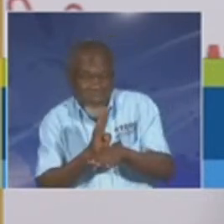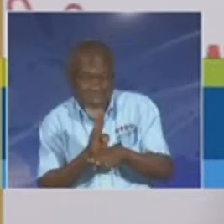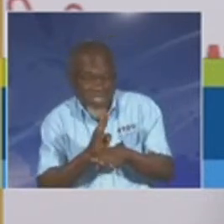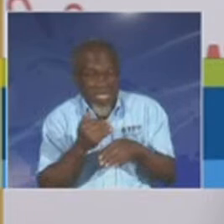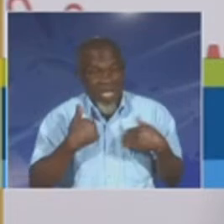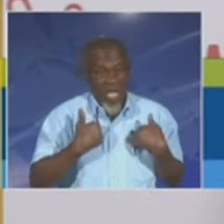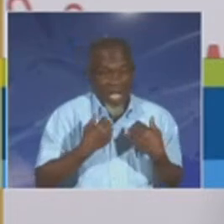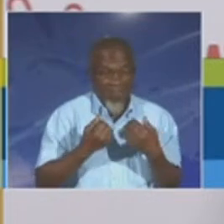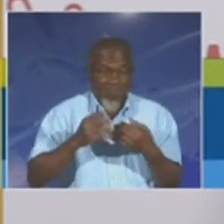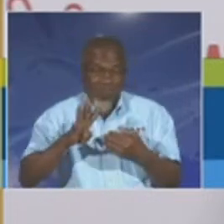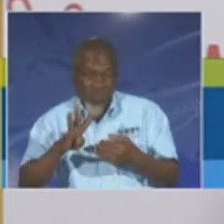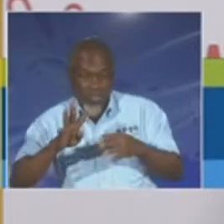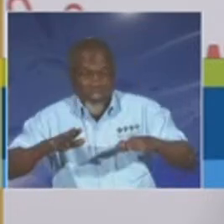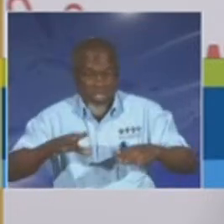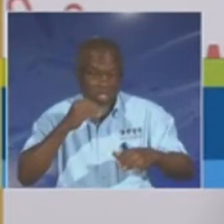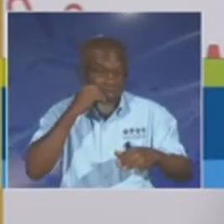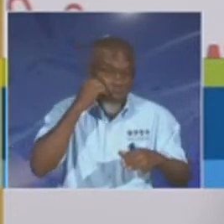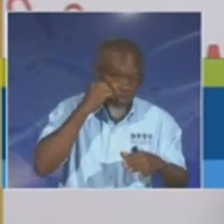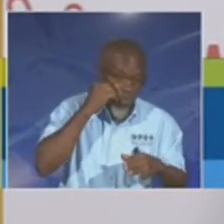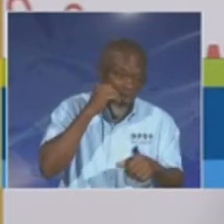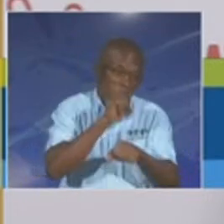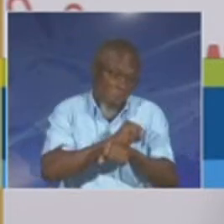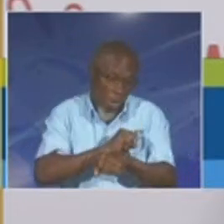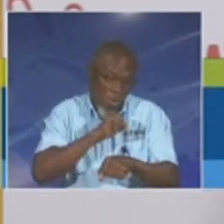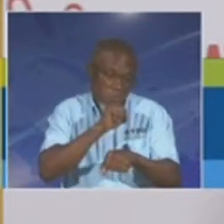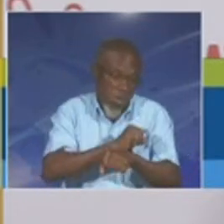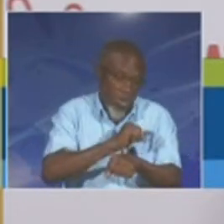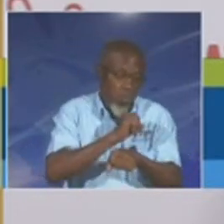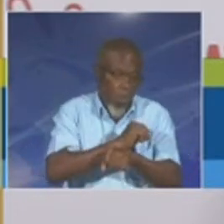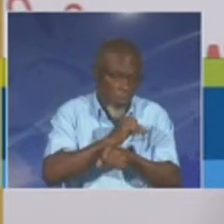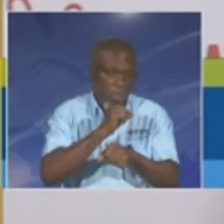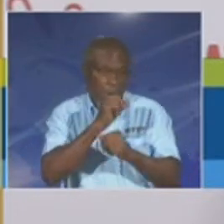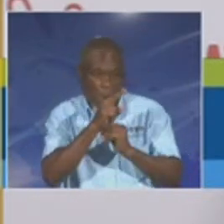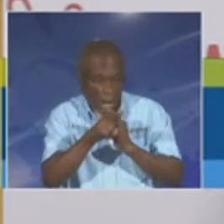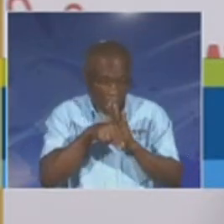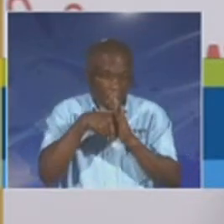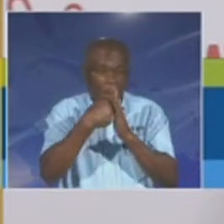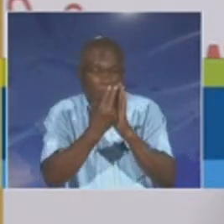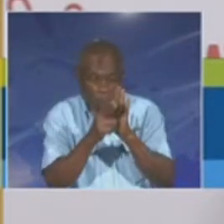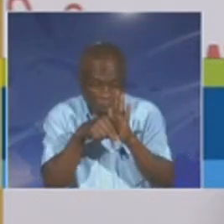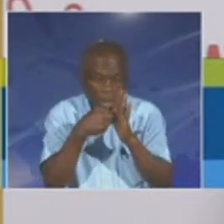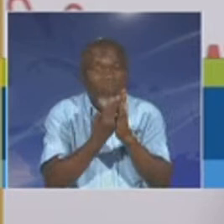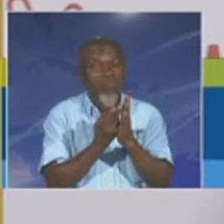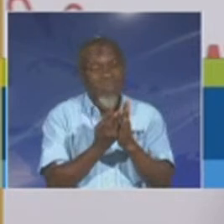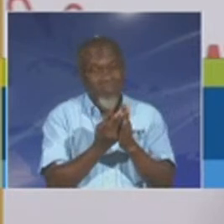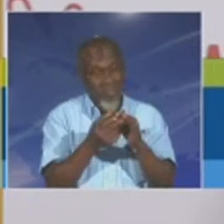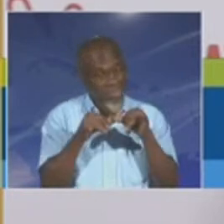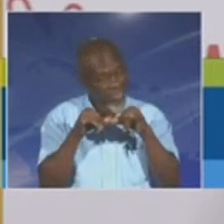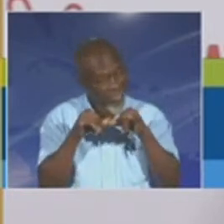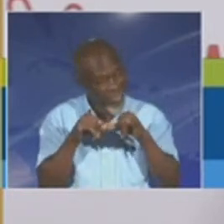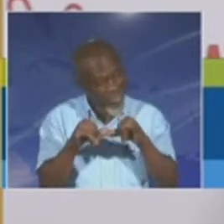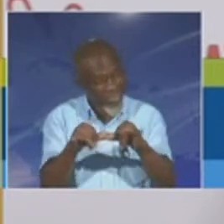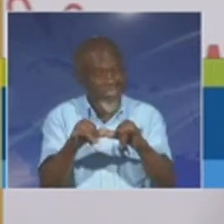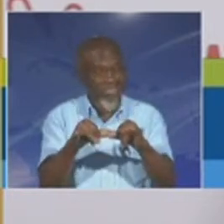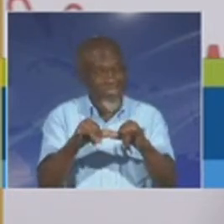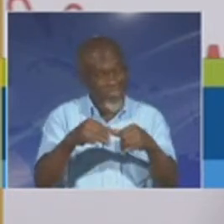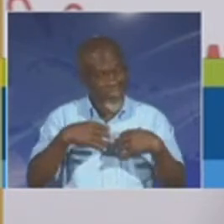home, who work long hours in their jobs, to be able to maintain this healthy